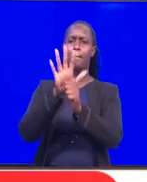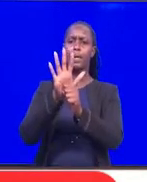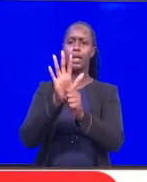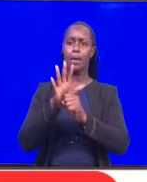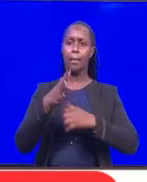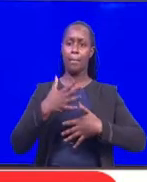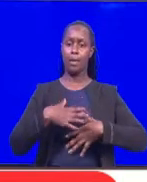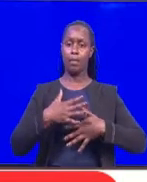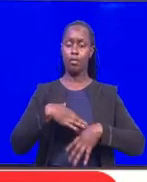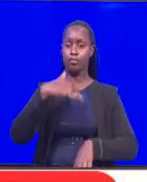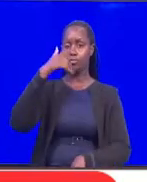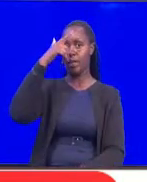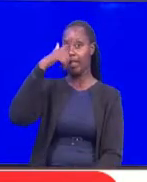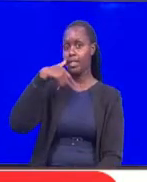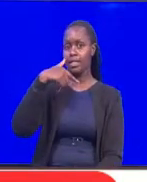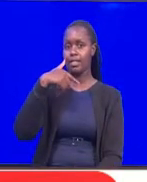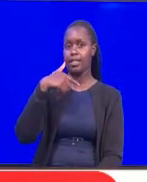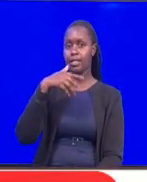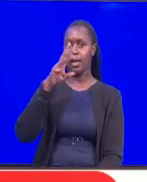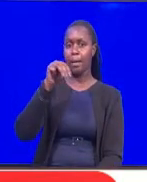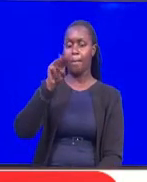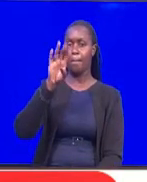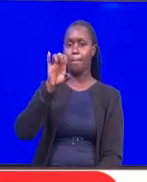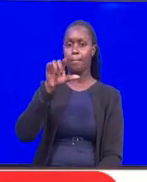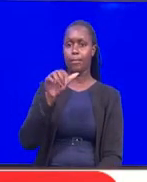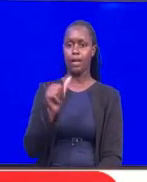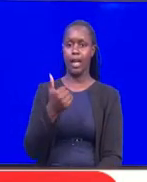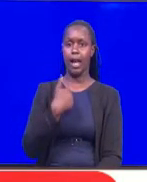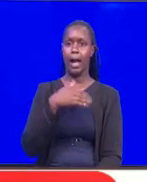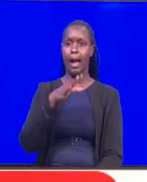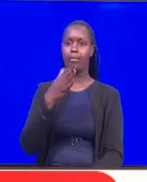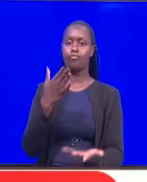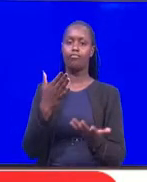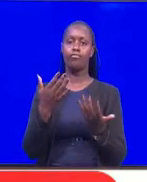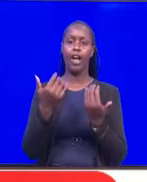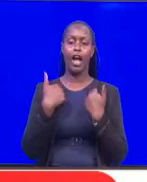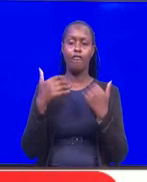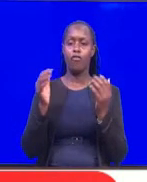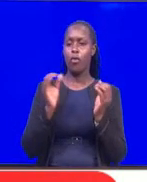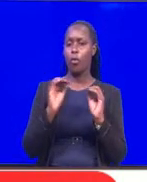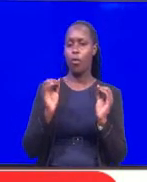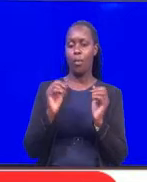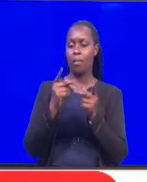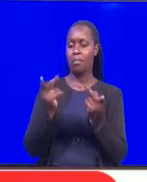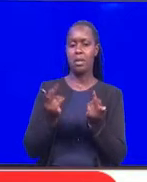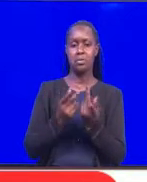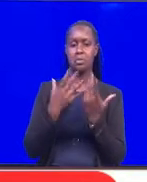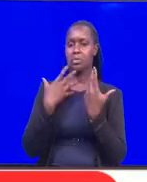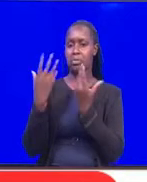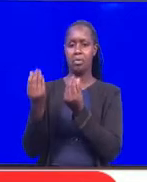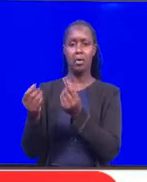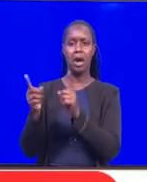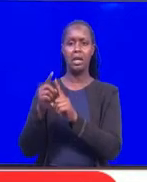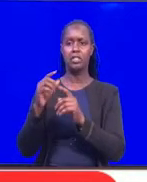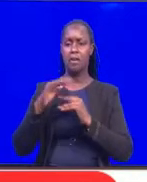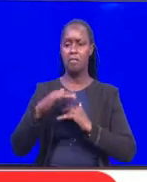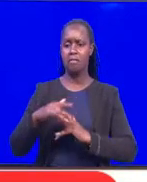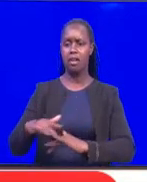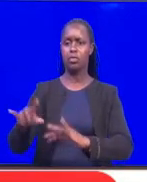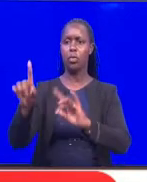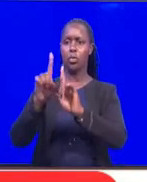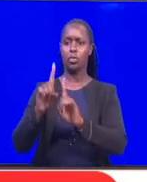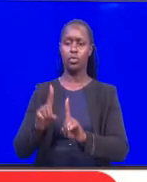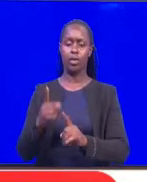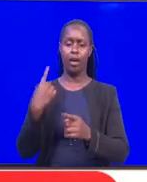at Thiba in Ware West in Kirinyaga County have been displaced by the raging floods. And these floods have also rendered their